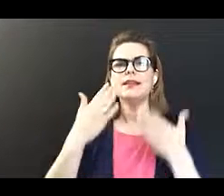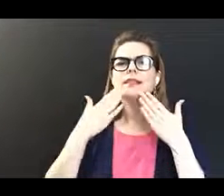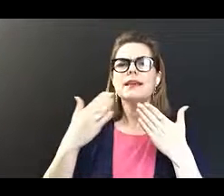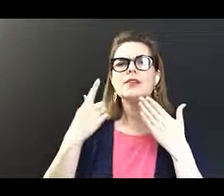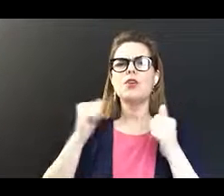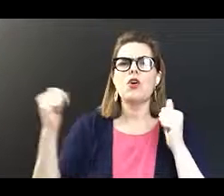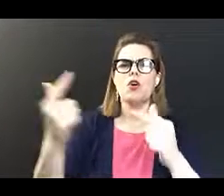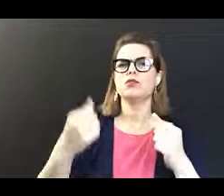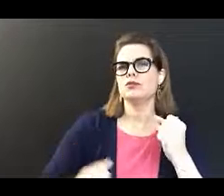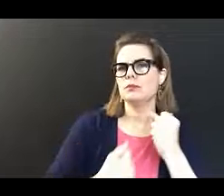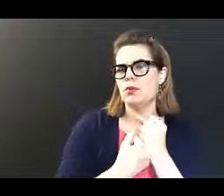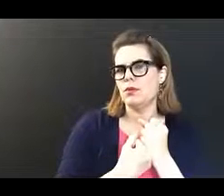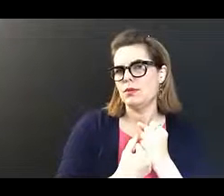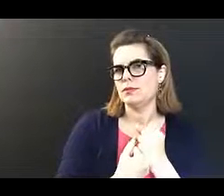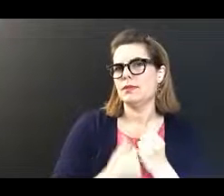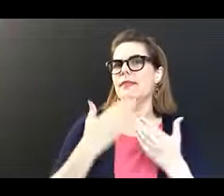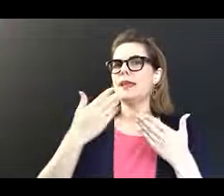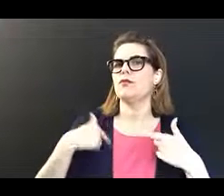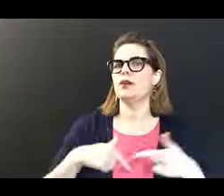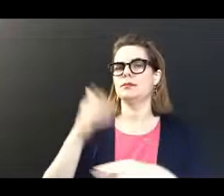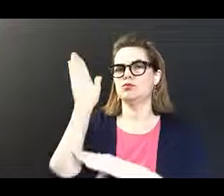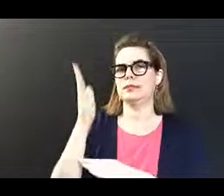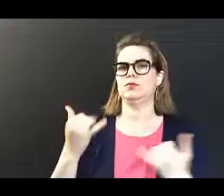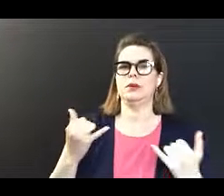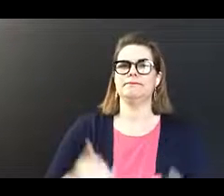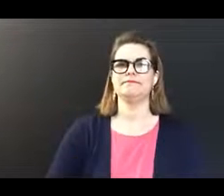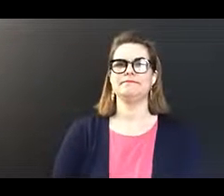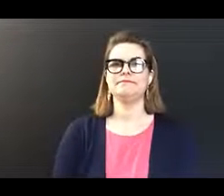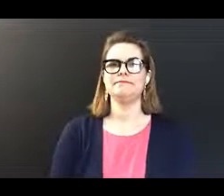that you do. And thank you for having us be here today.